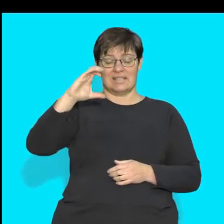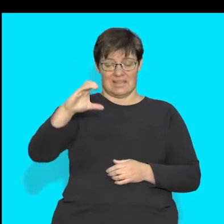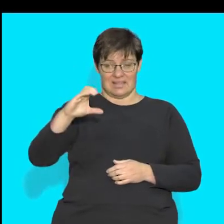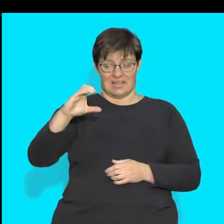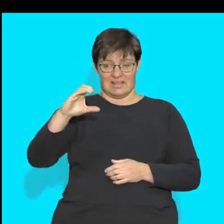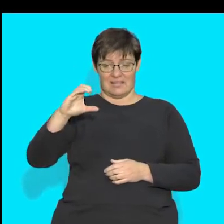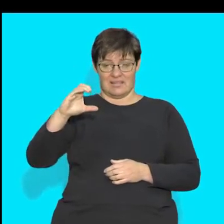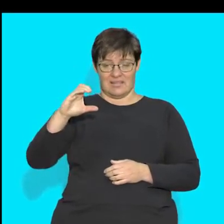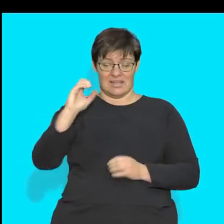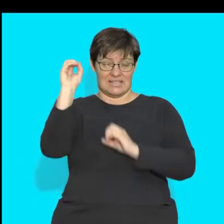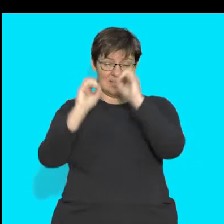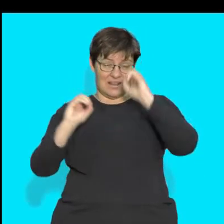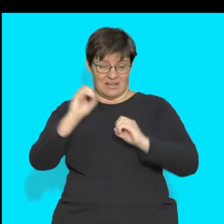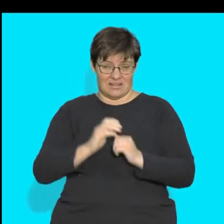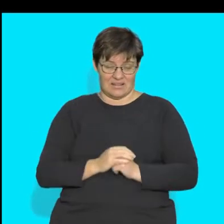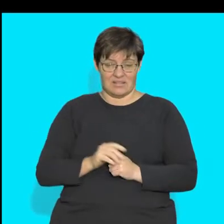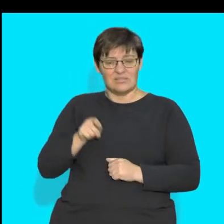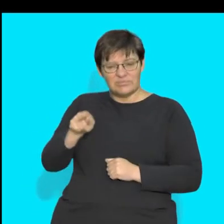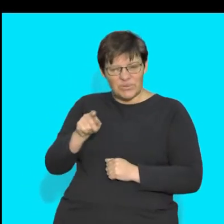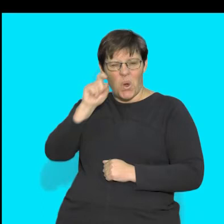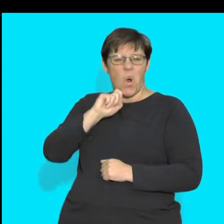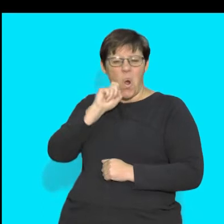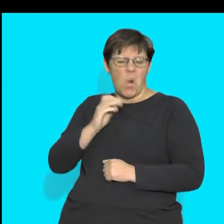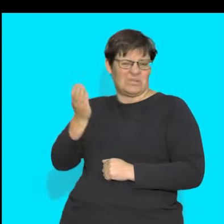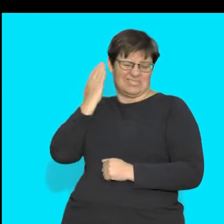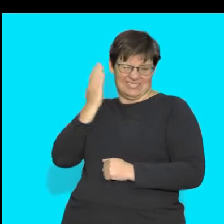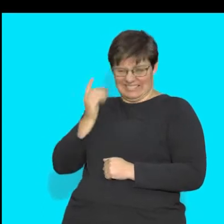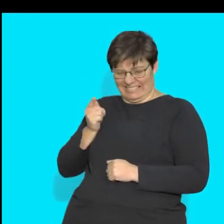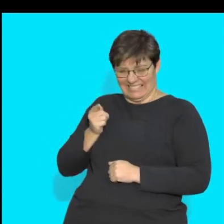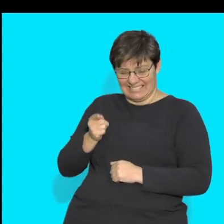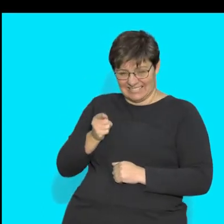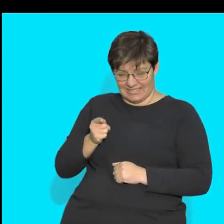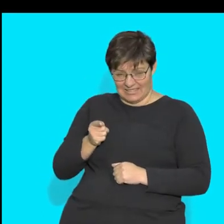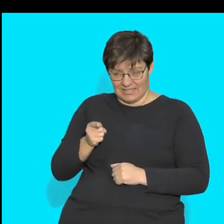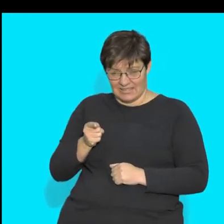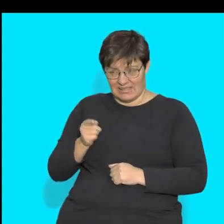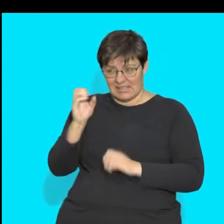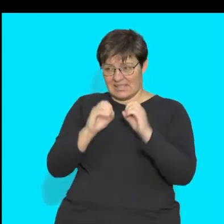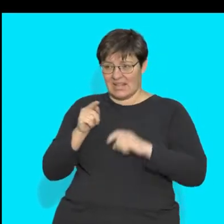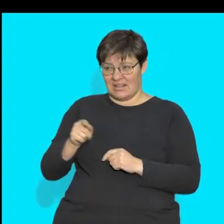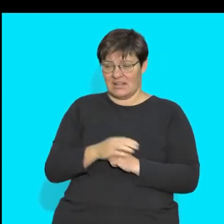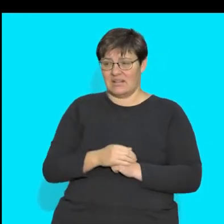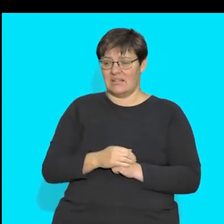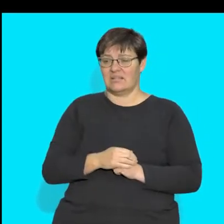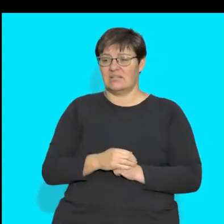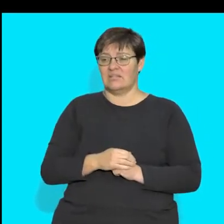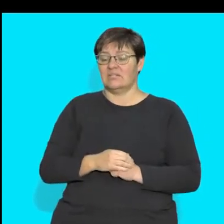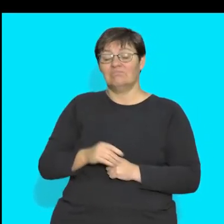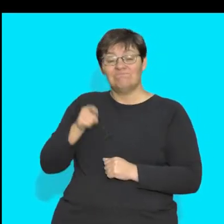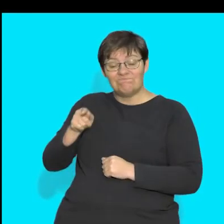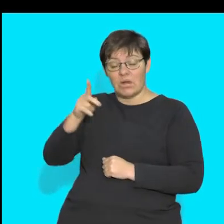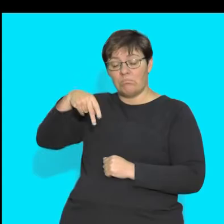a timeline, these are the oldest living cells. Now, when we look here,